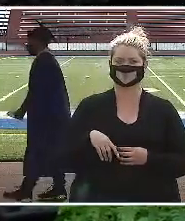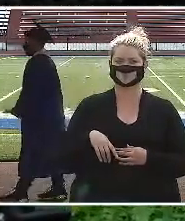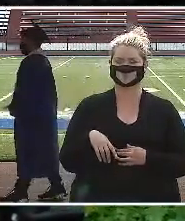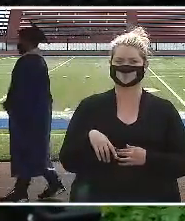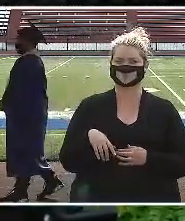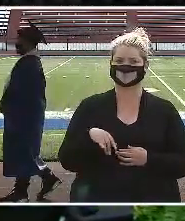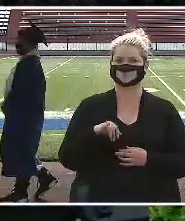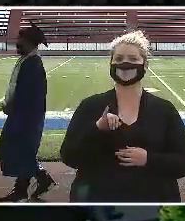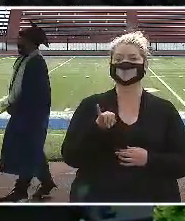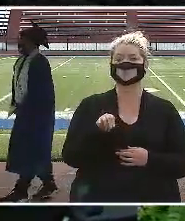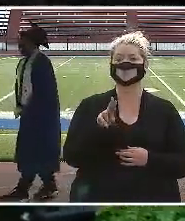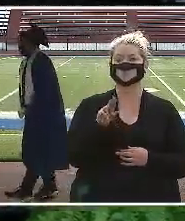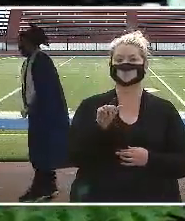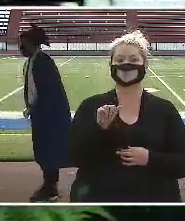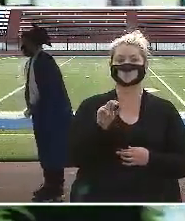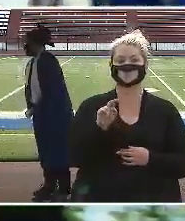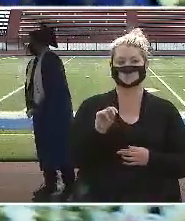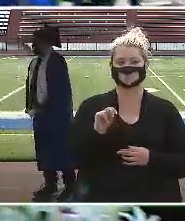Lan Vo.